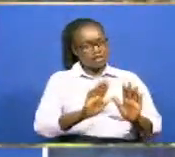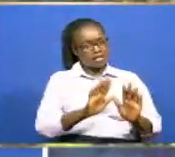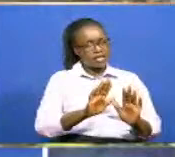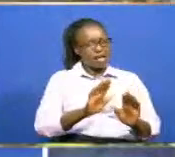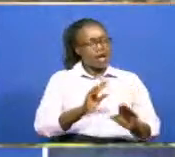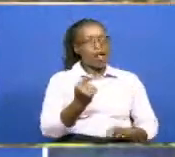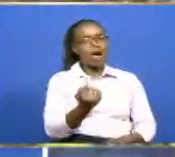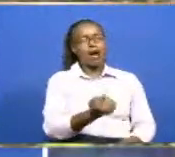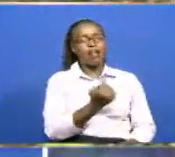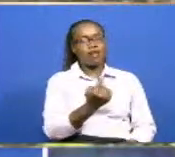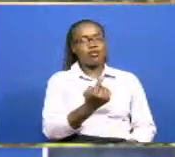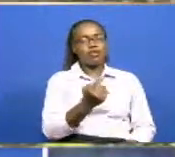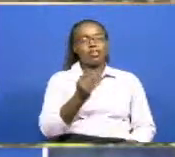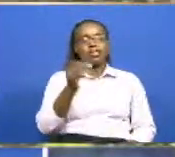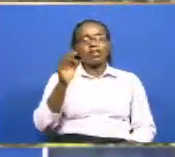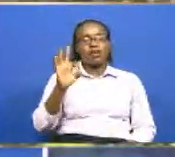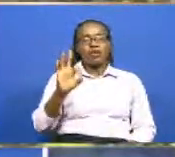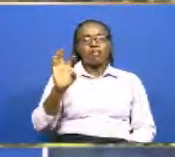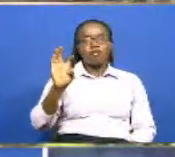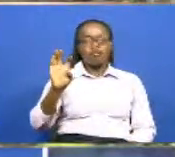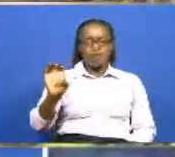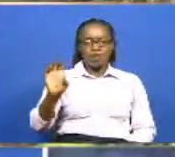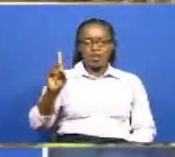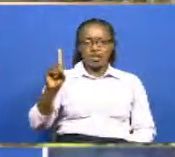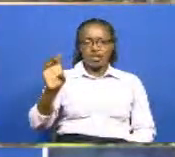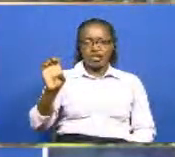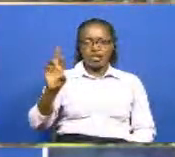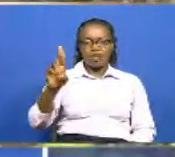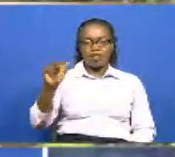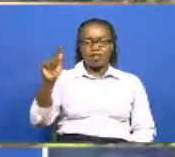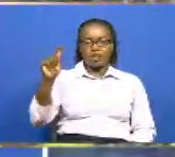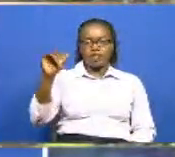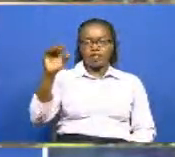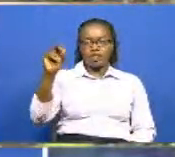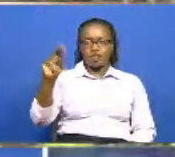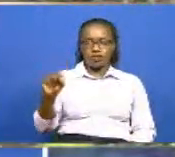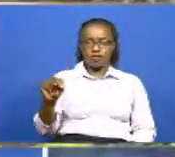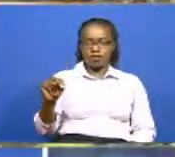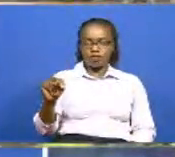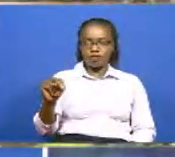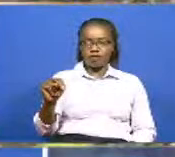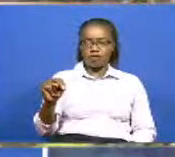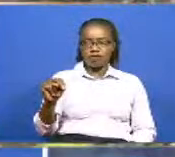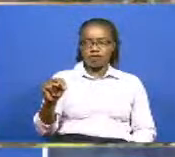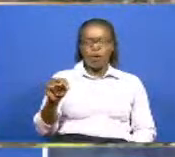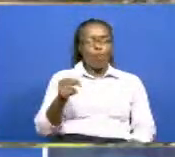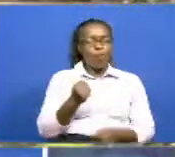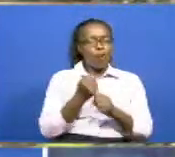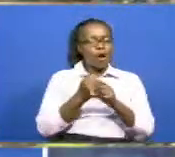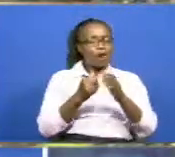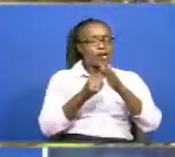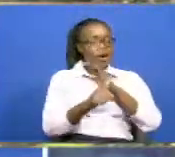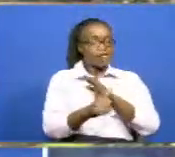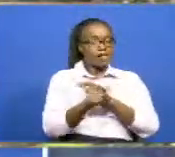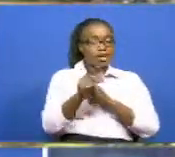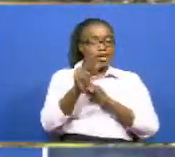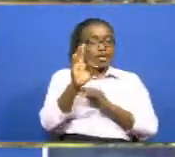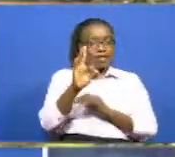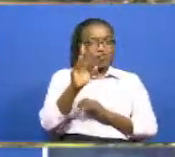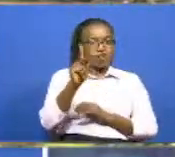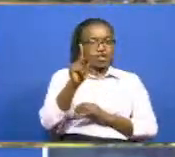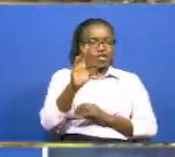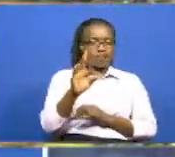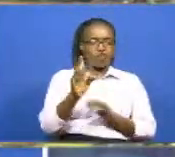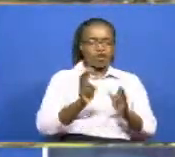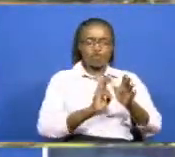issue of federation meddling in the affairs of Kenya Premier League should work under FKF, and their